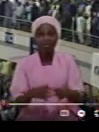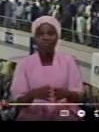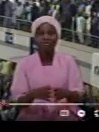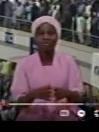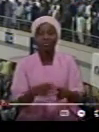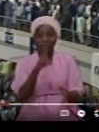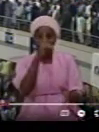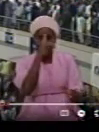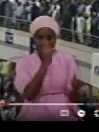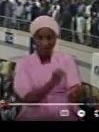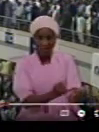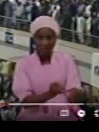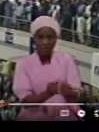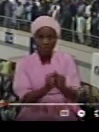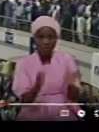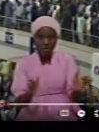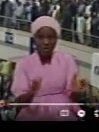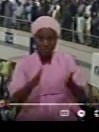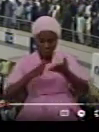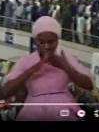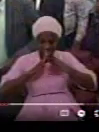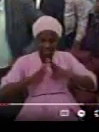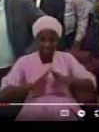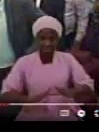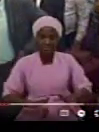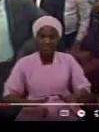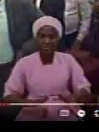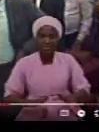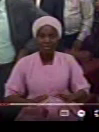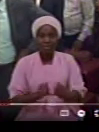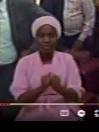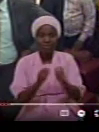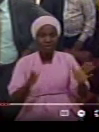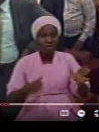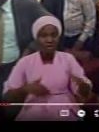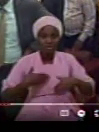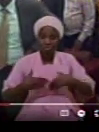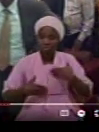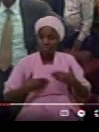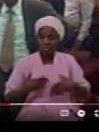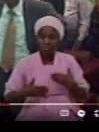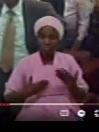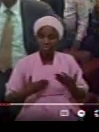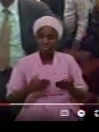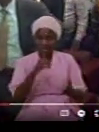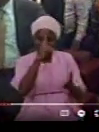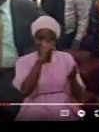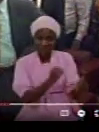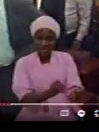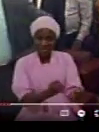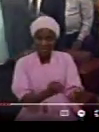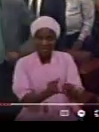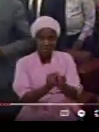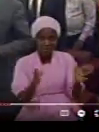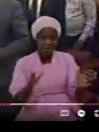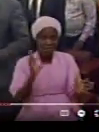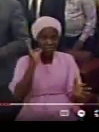Faith without peace, without joy, faith without